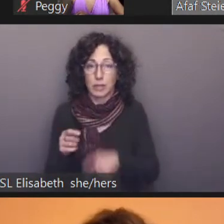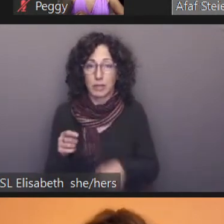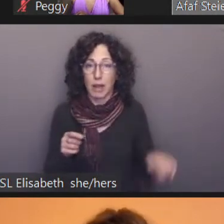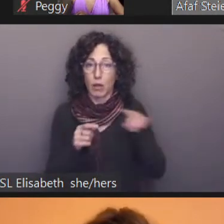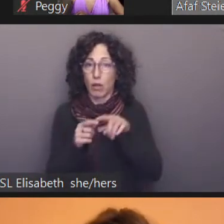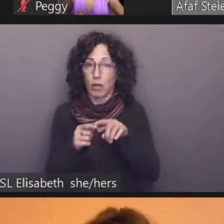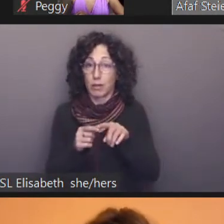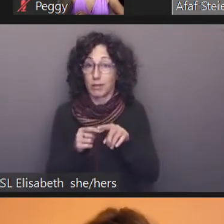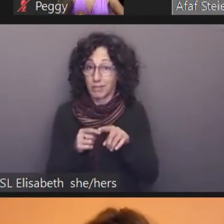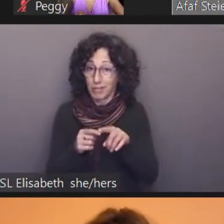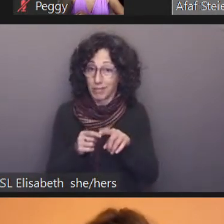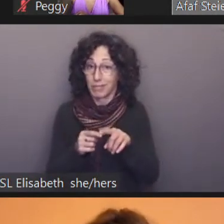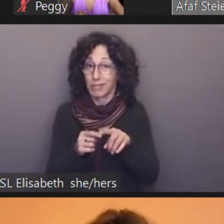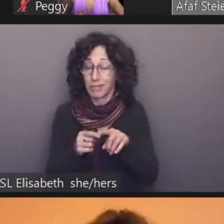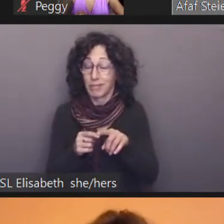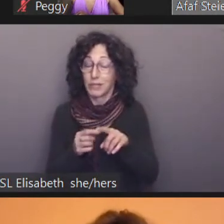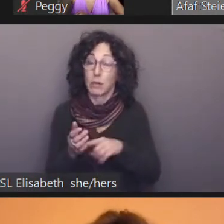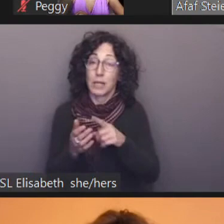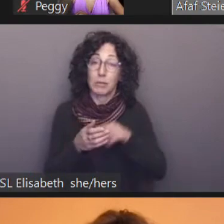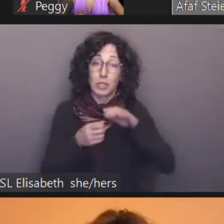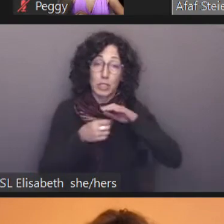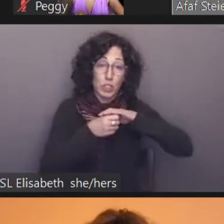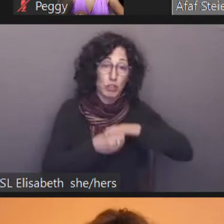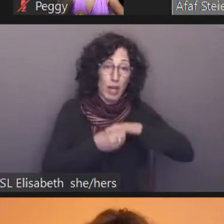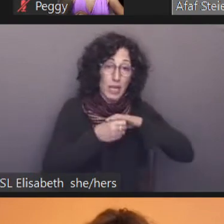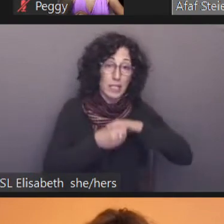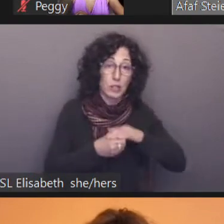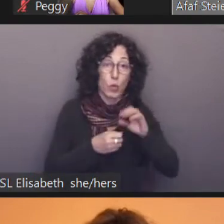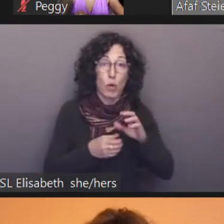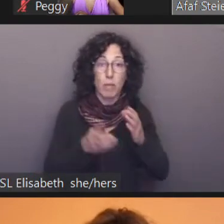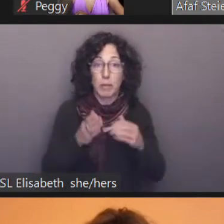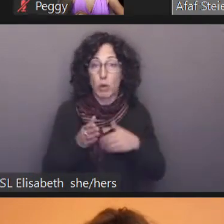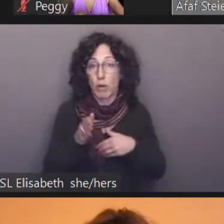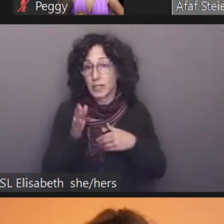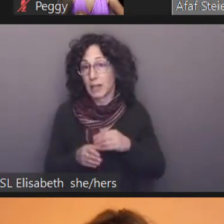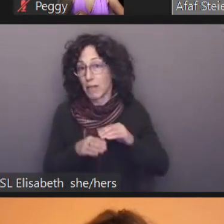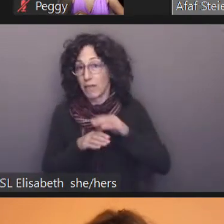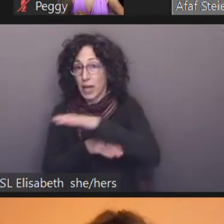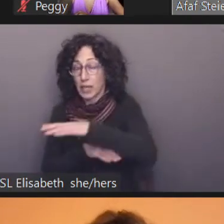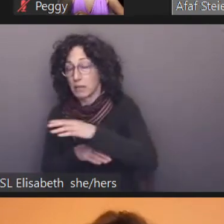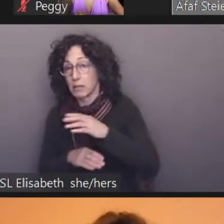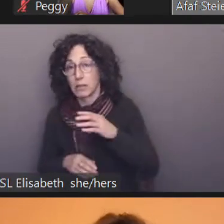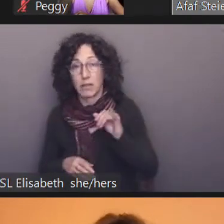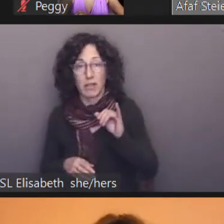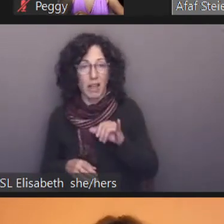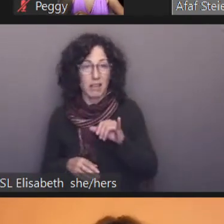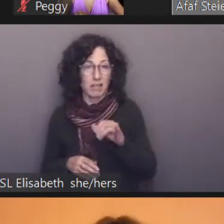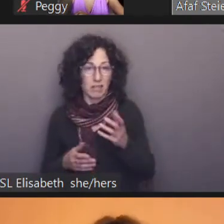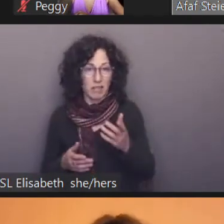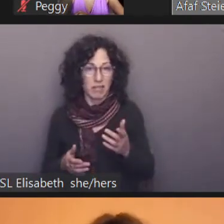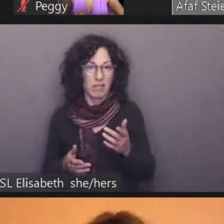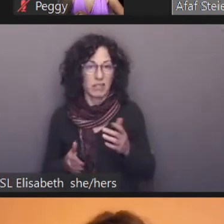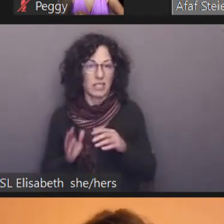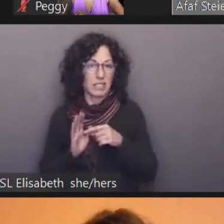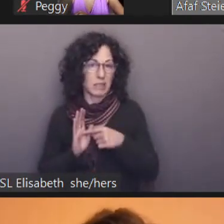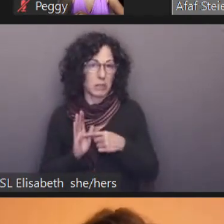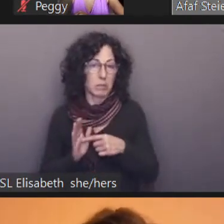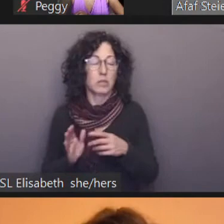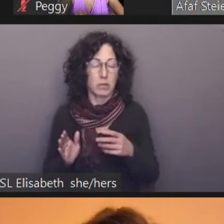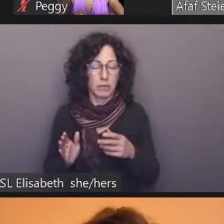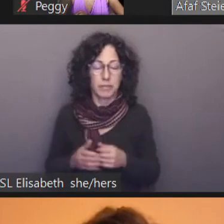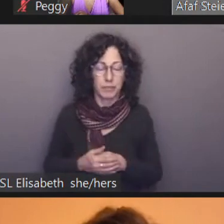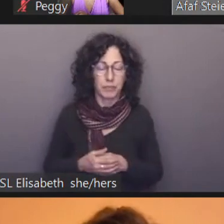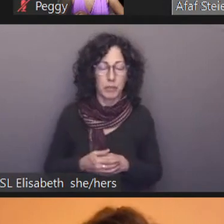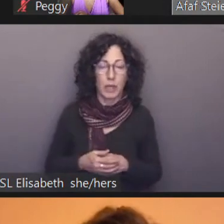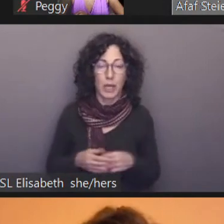having undergone a vaccine, and if you had a little bit of a side effect in response to it. So in the United States, we